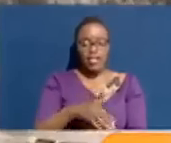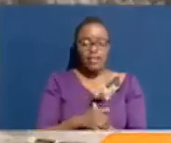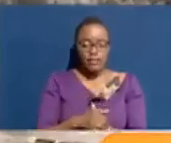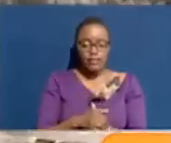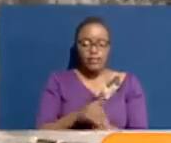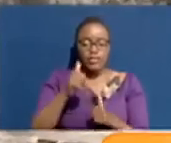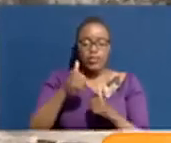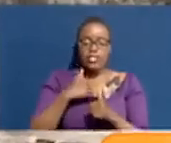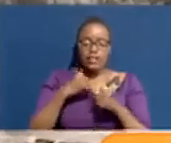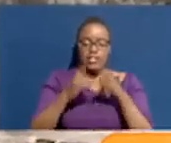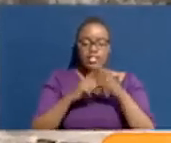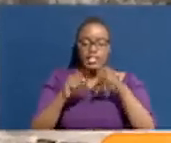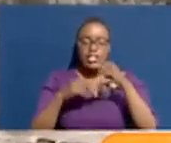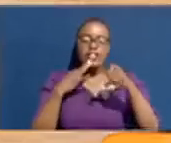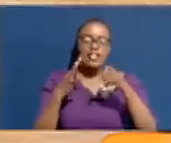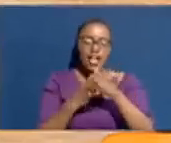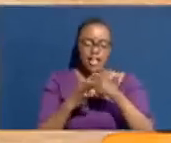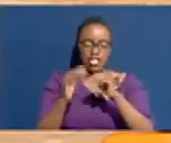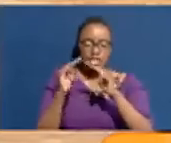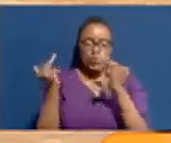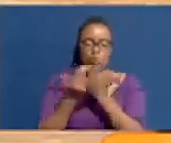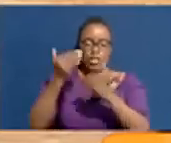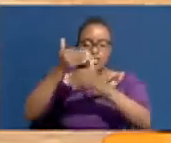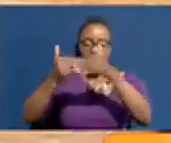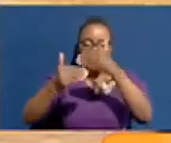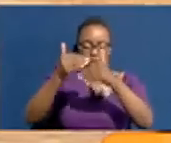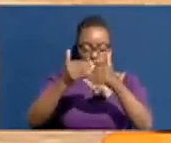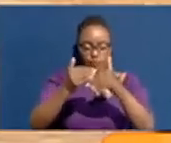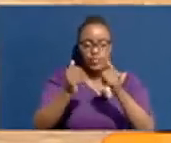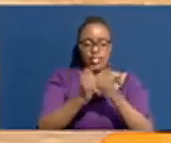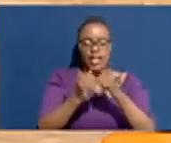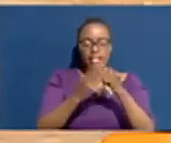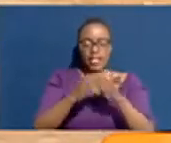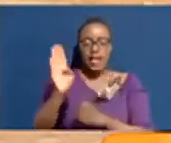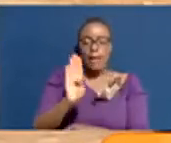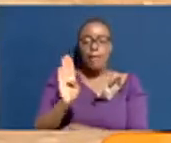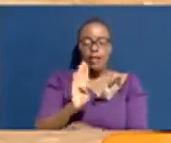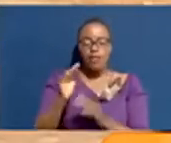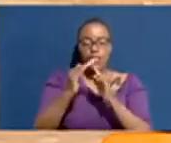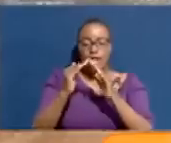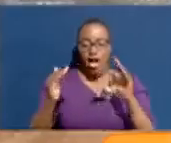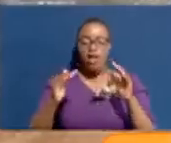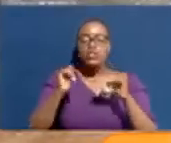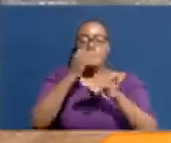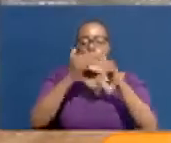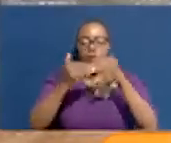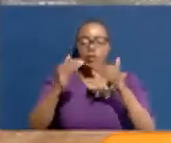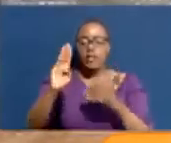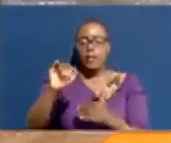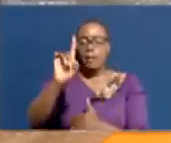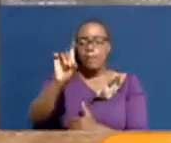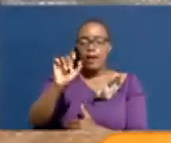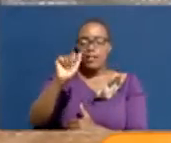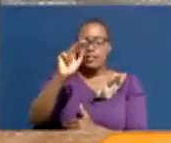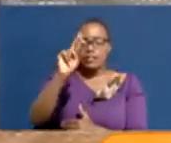that will see 6,800 units constructed at a cost of 19 billion shillings. The houses will be built in Buxton,